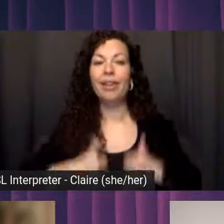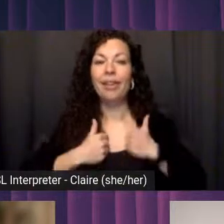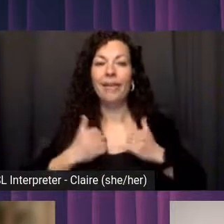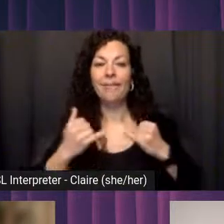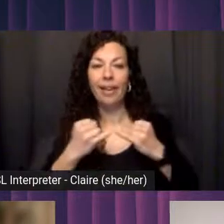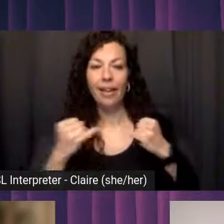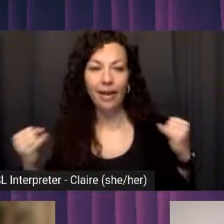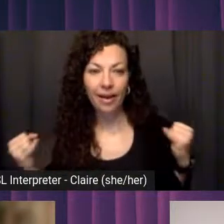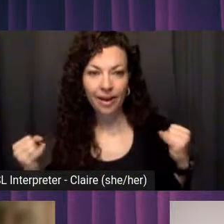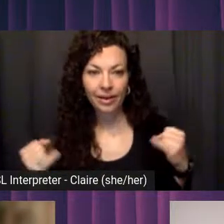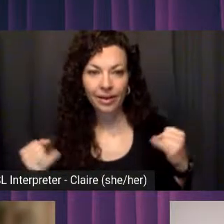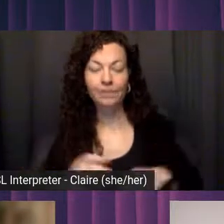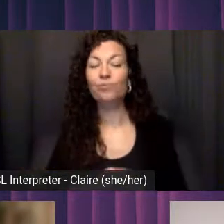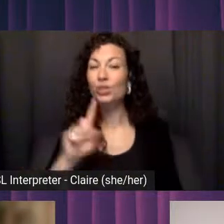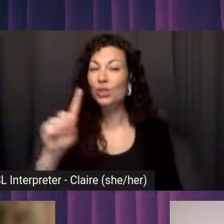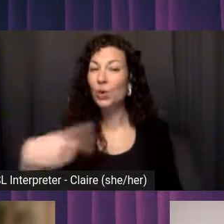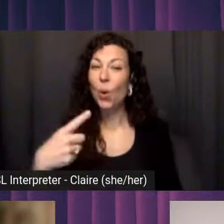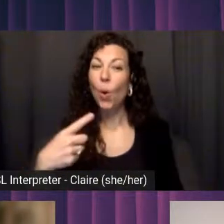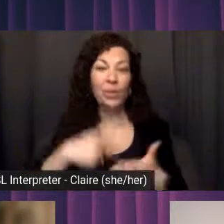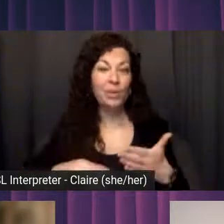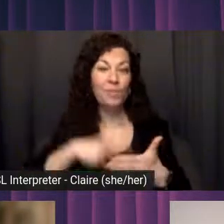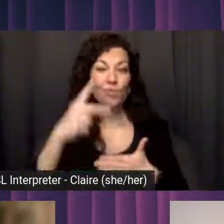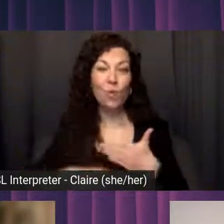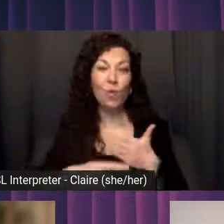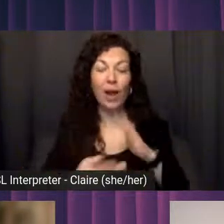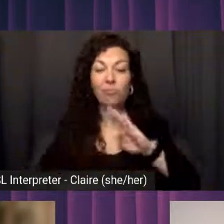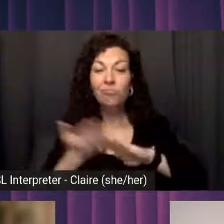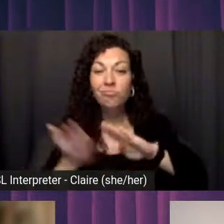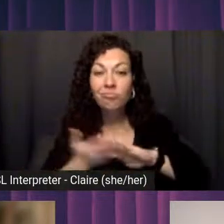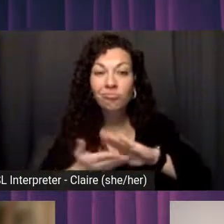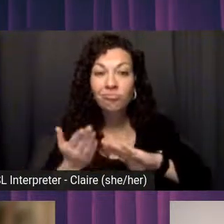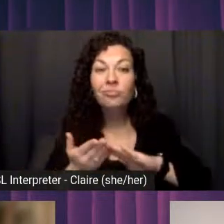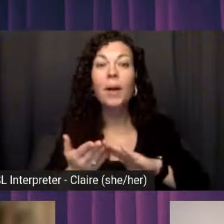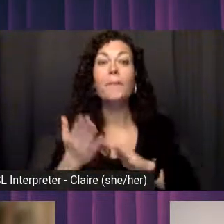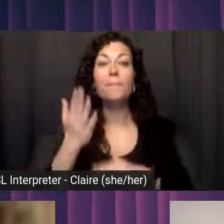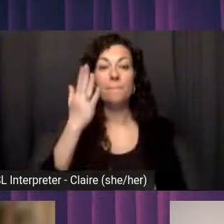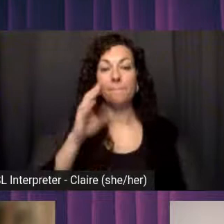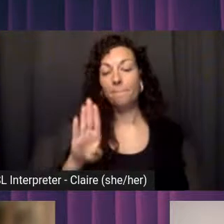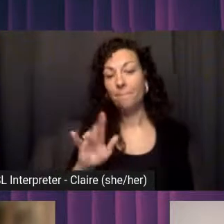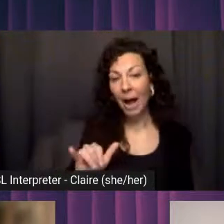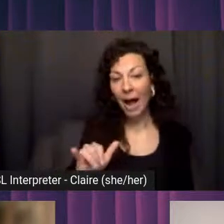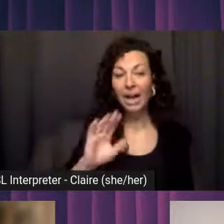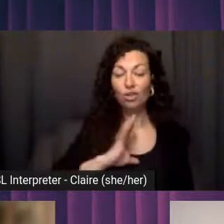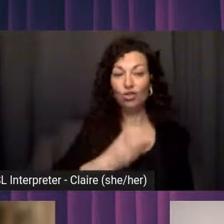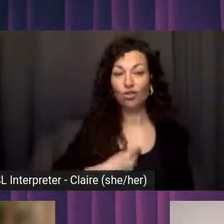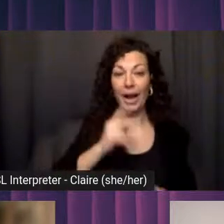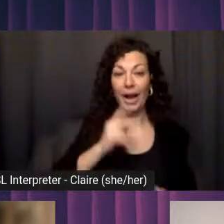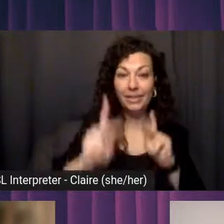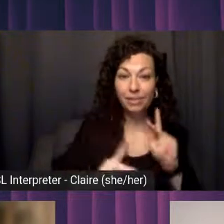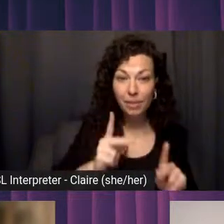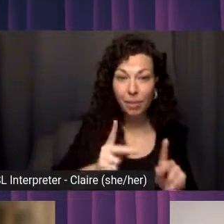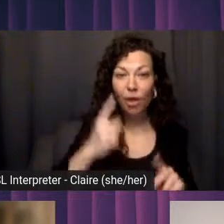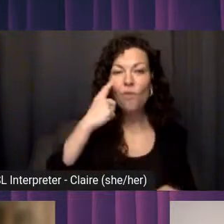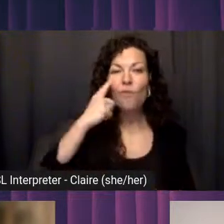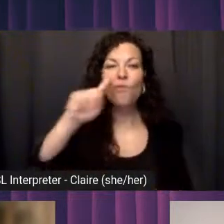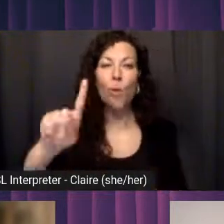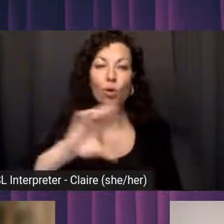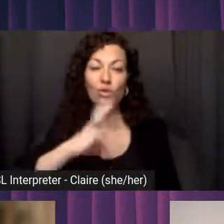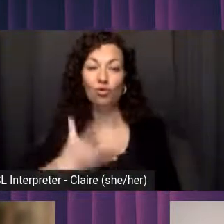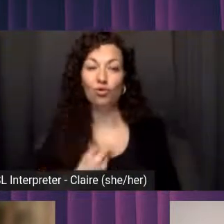for trans people suicide and mental health crisis hotline in the United States and also into